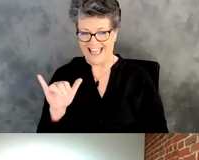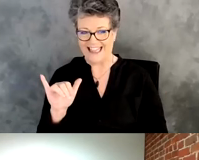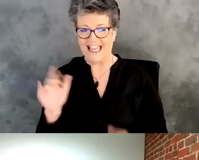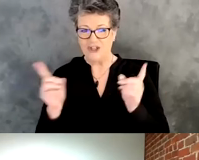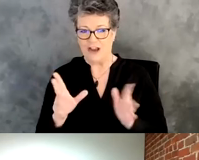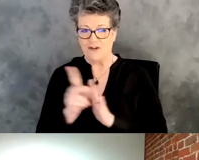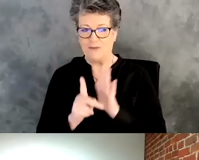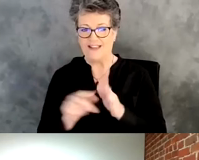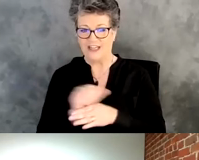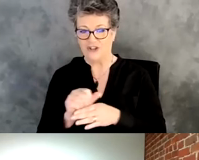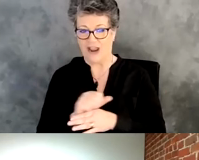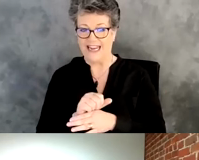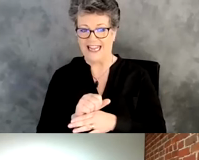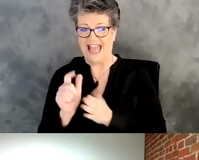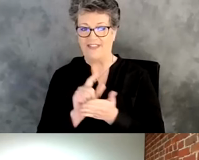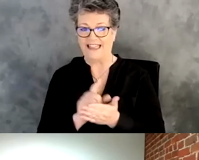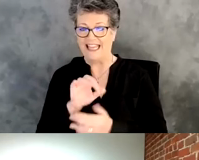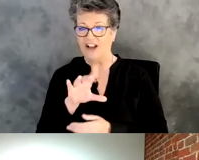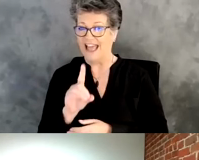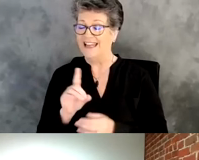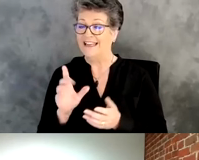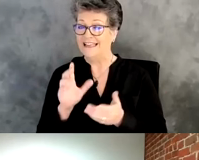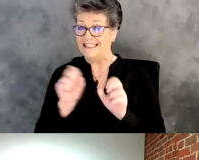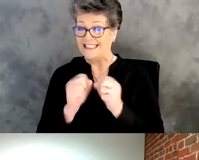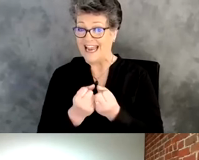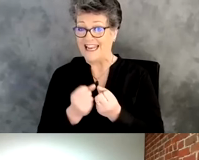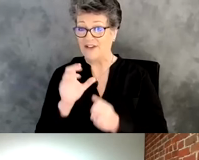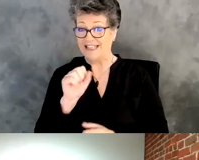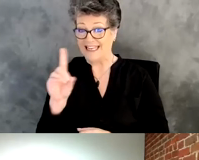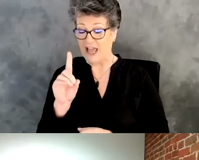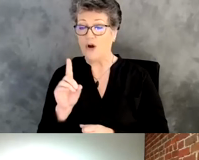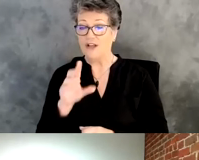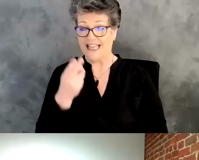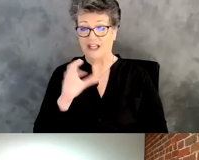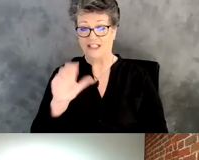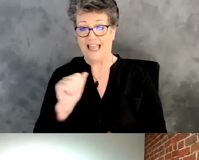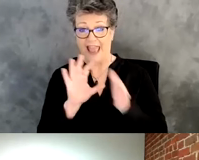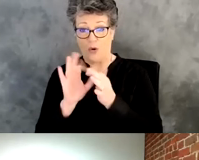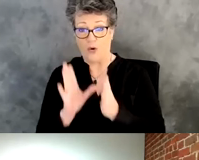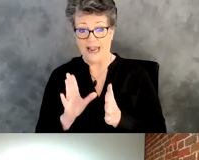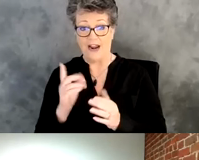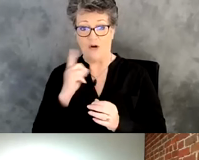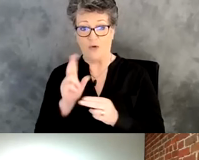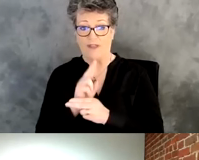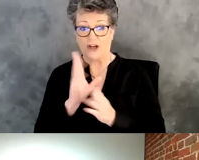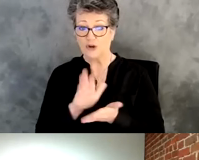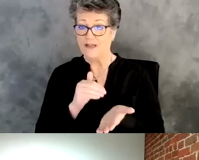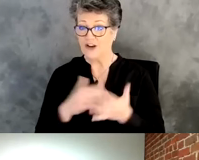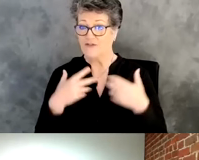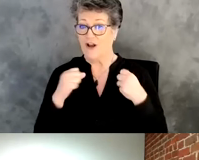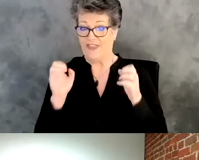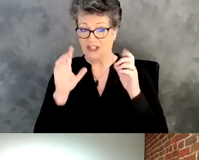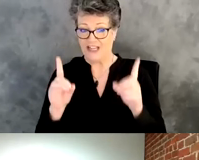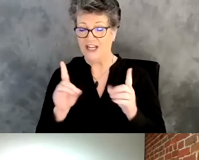and Training at the Legal Aid Society of San Diego, where he serves as the HCA Coordinator for the Consumer Center for Health Education